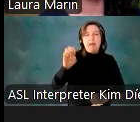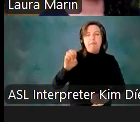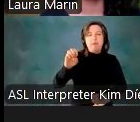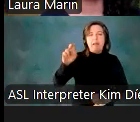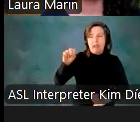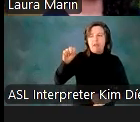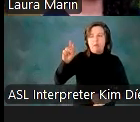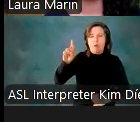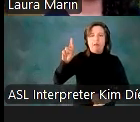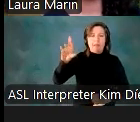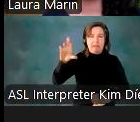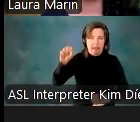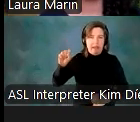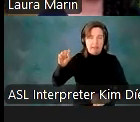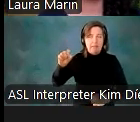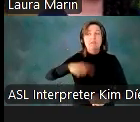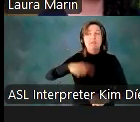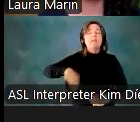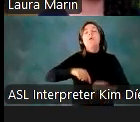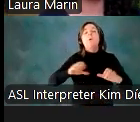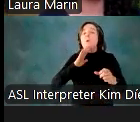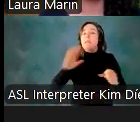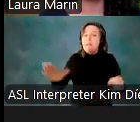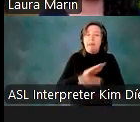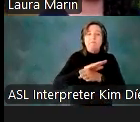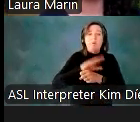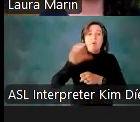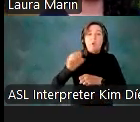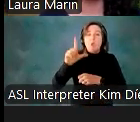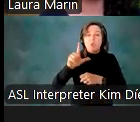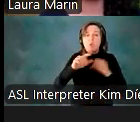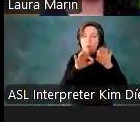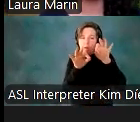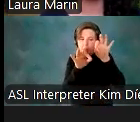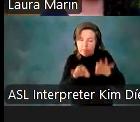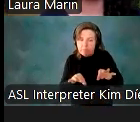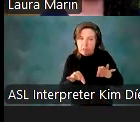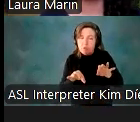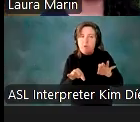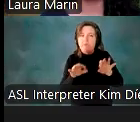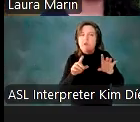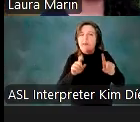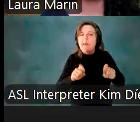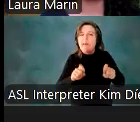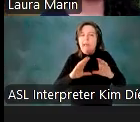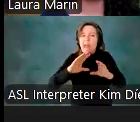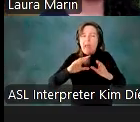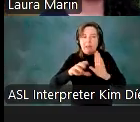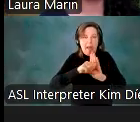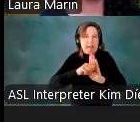did a full soil description and took samples. So we knew what we were measuring below the ground.